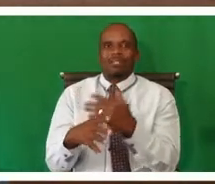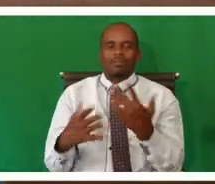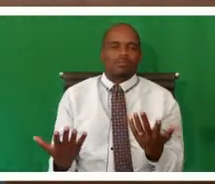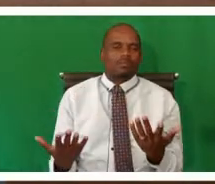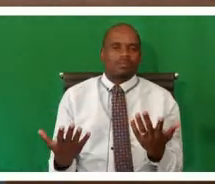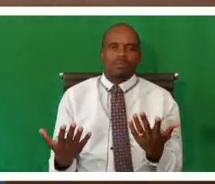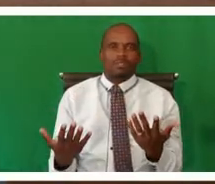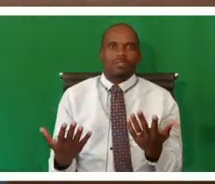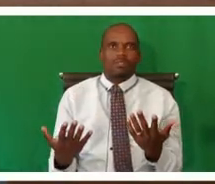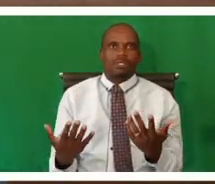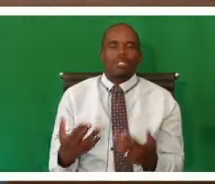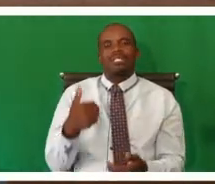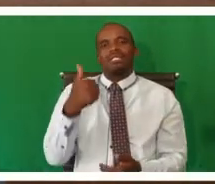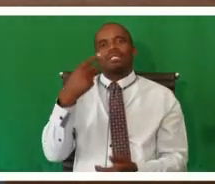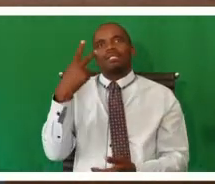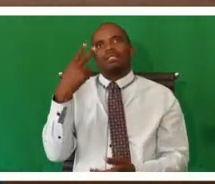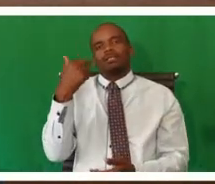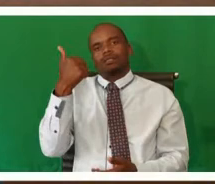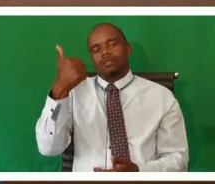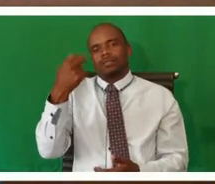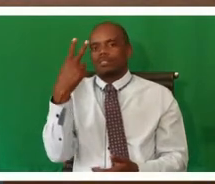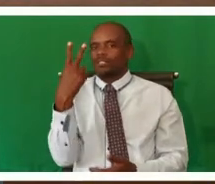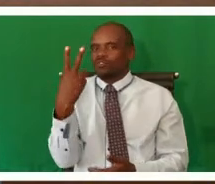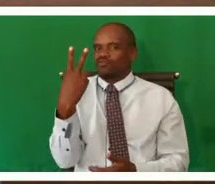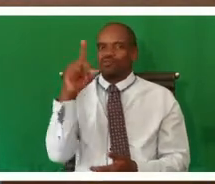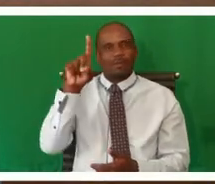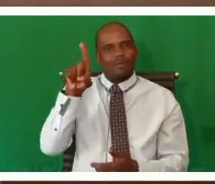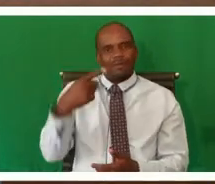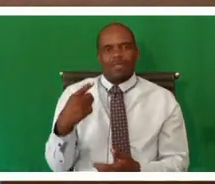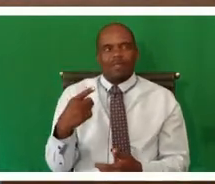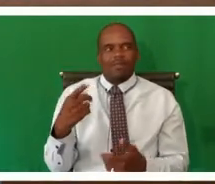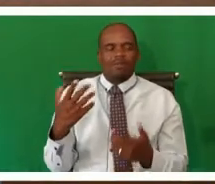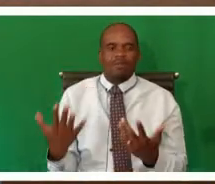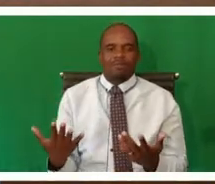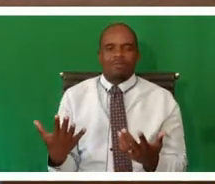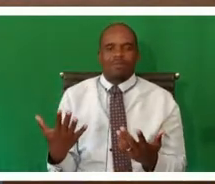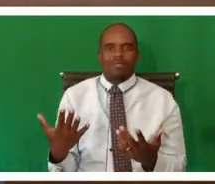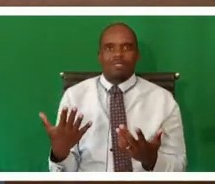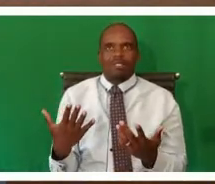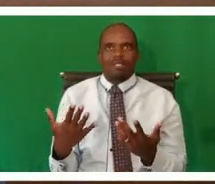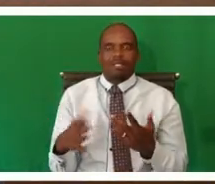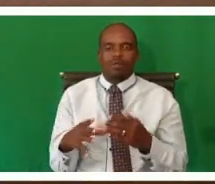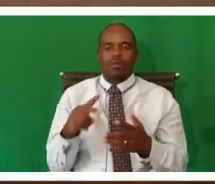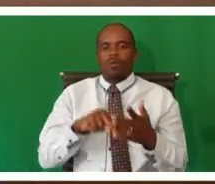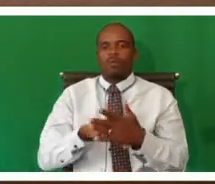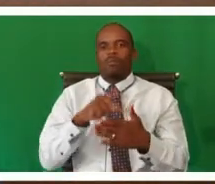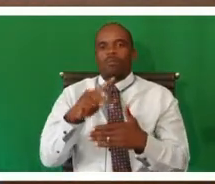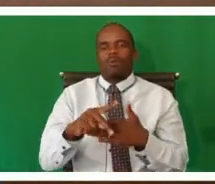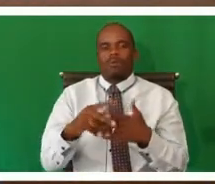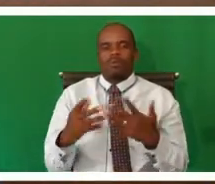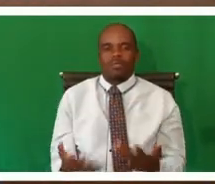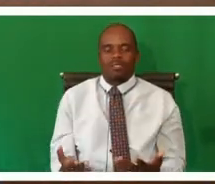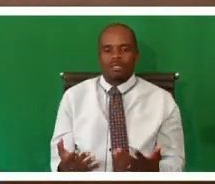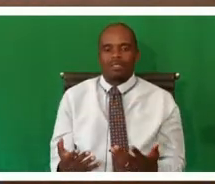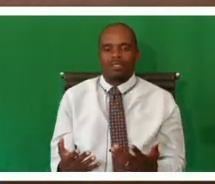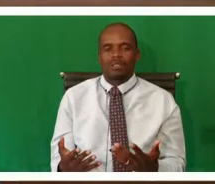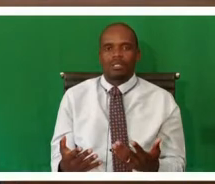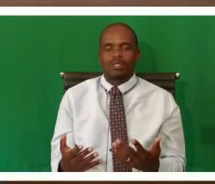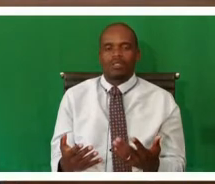52,233 expanded public works program work opportunities through the province. From this number of